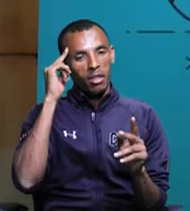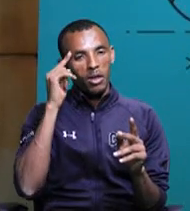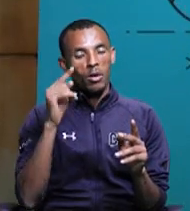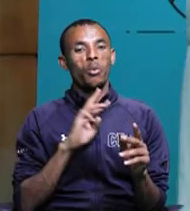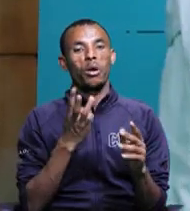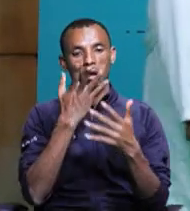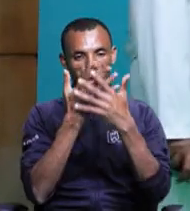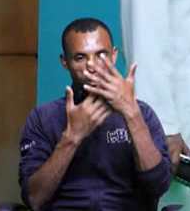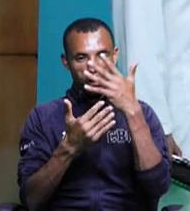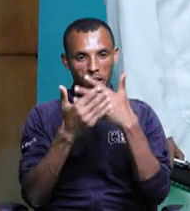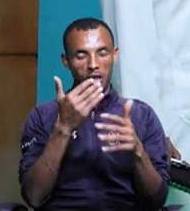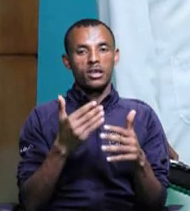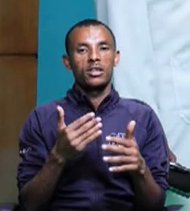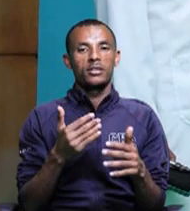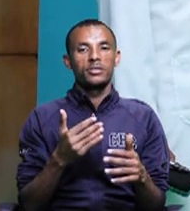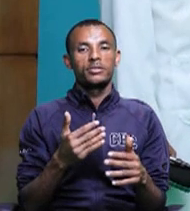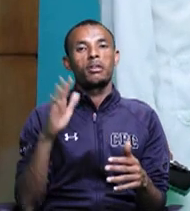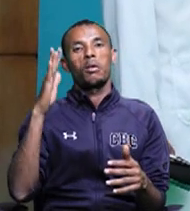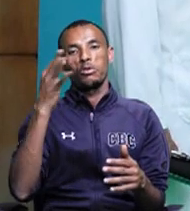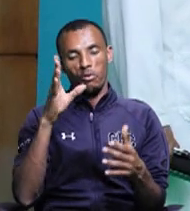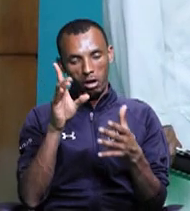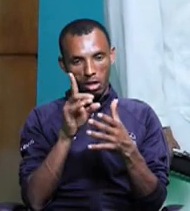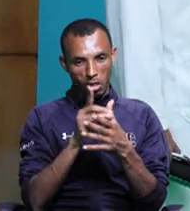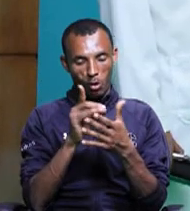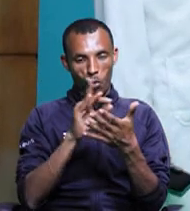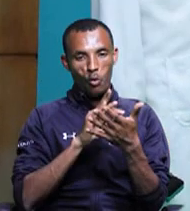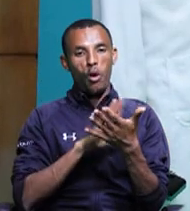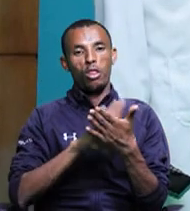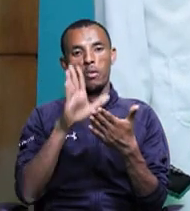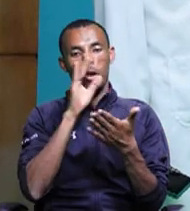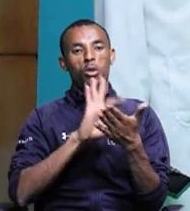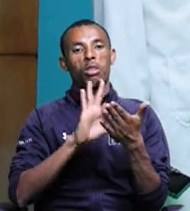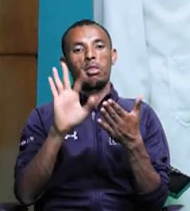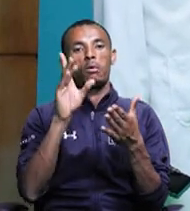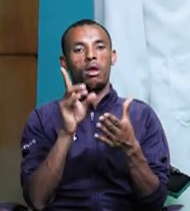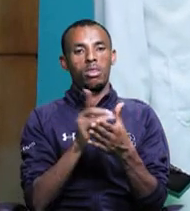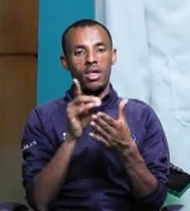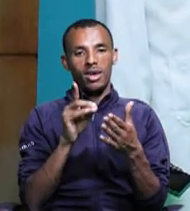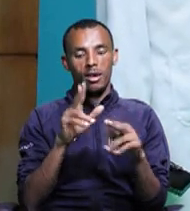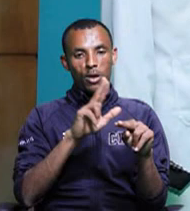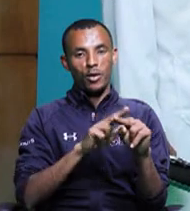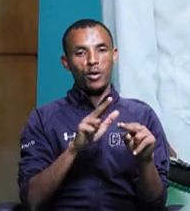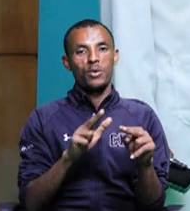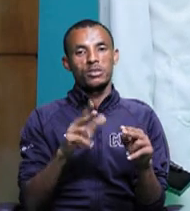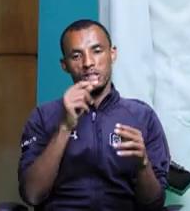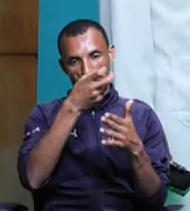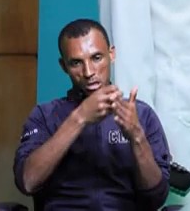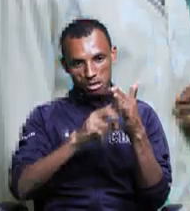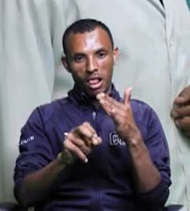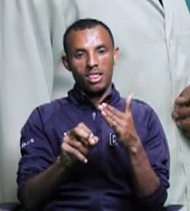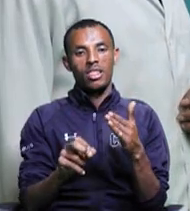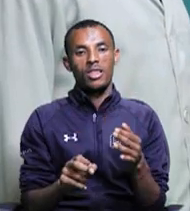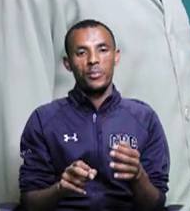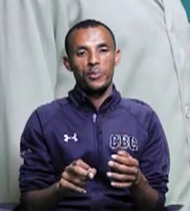what I have discussed now, it was types of data, qualitative and quantitative, depending upon the results what you